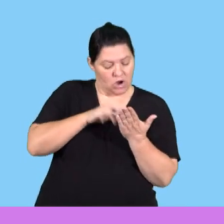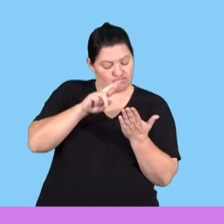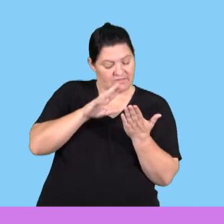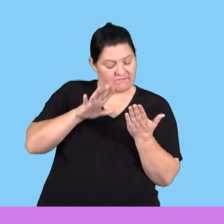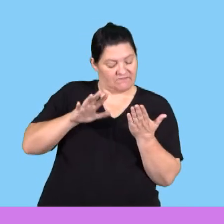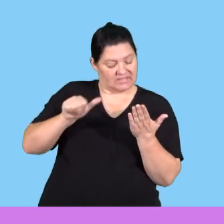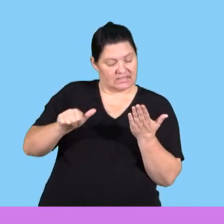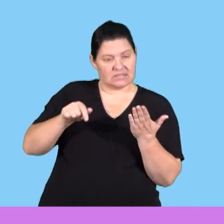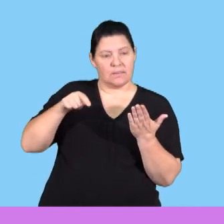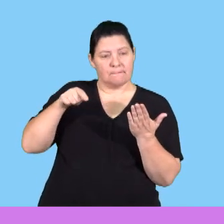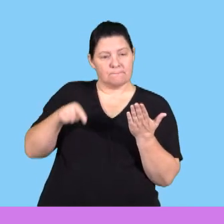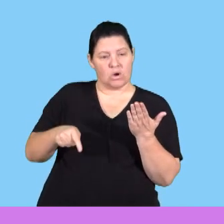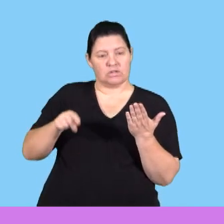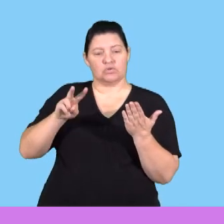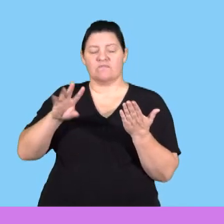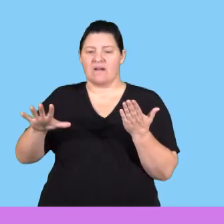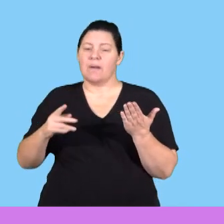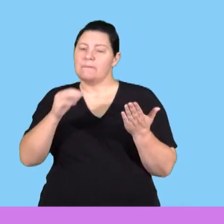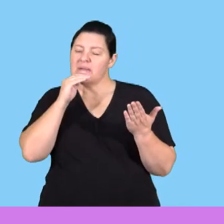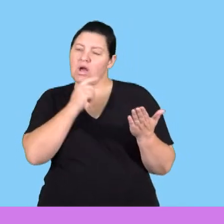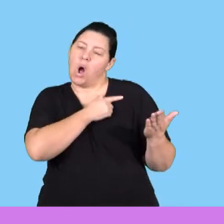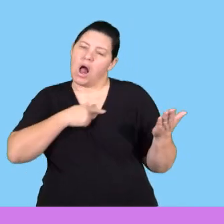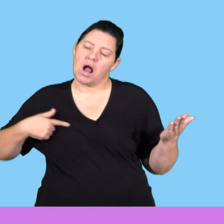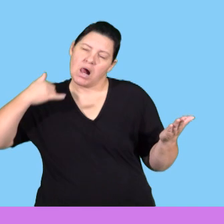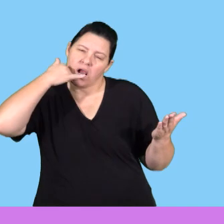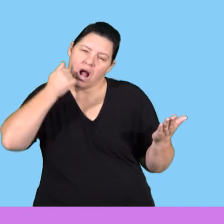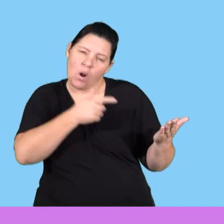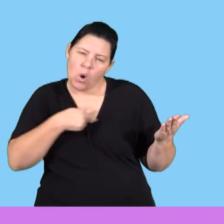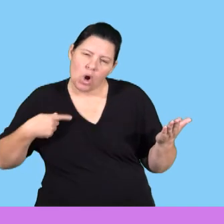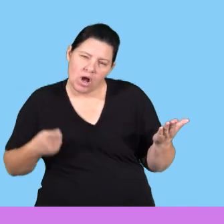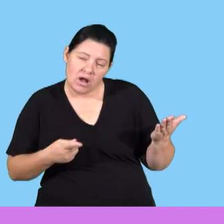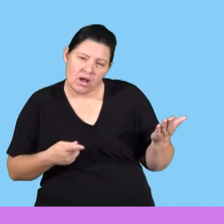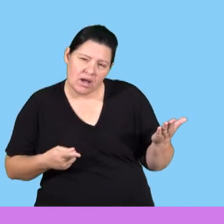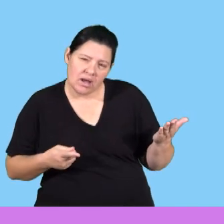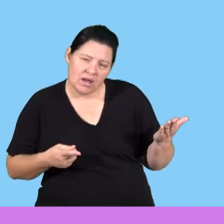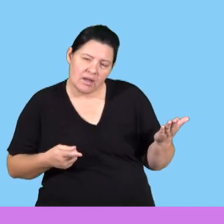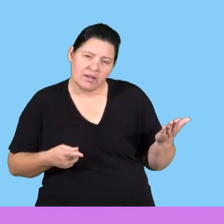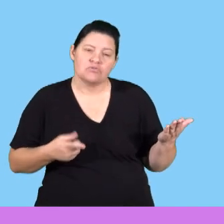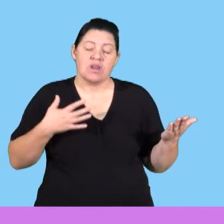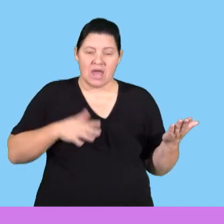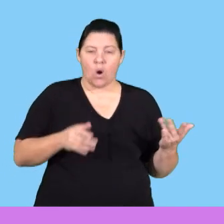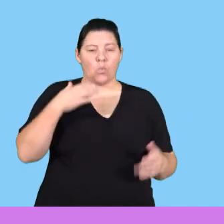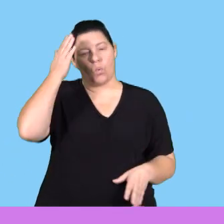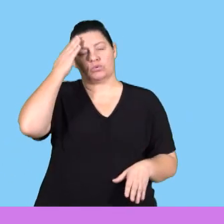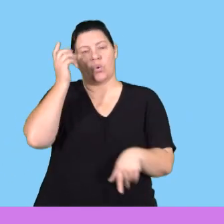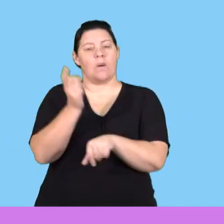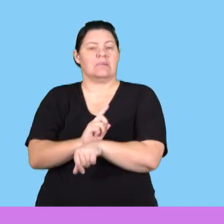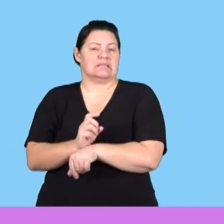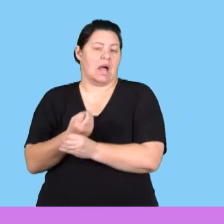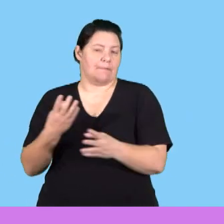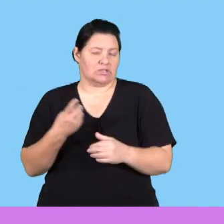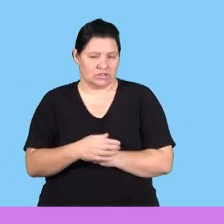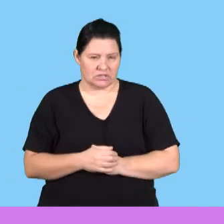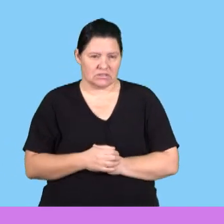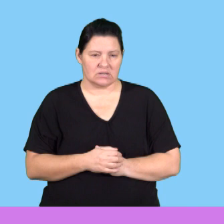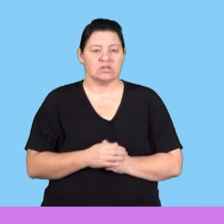of 56.25 rand? So to know the minutes that